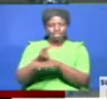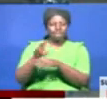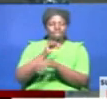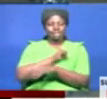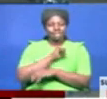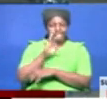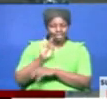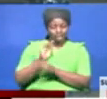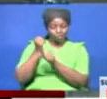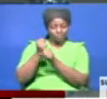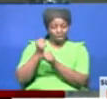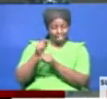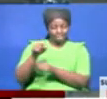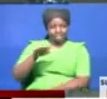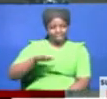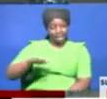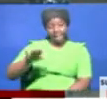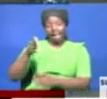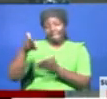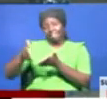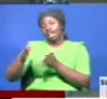And here we already have evidence